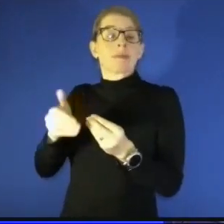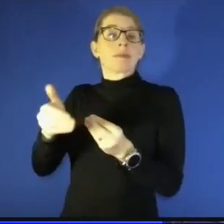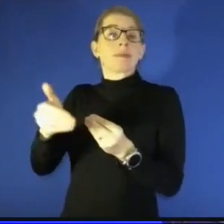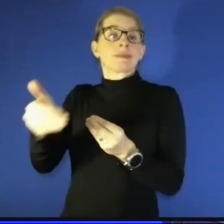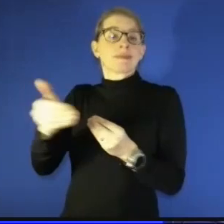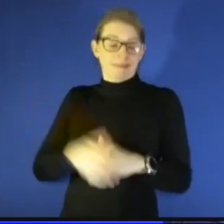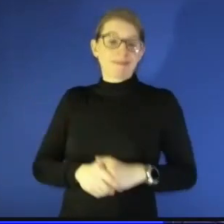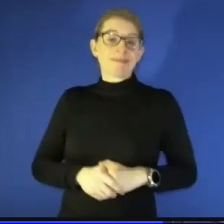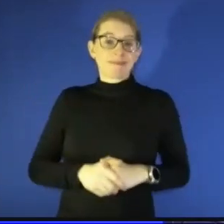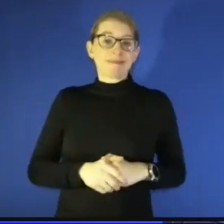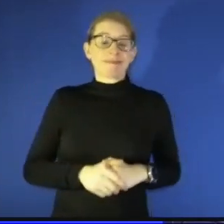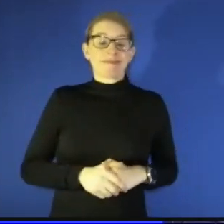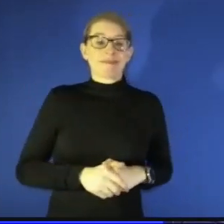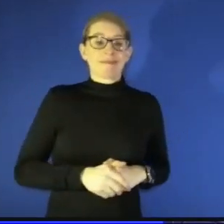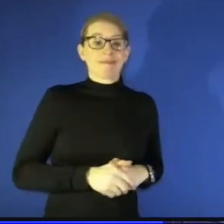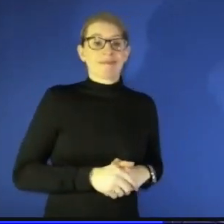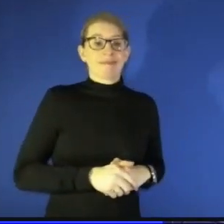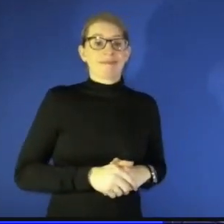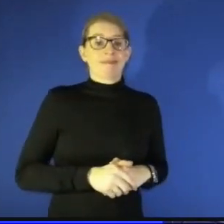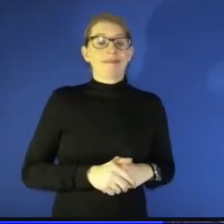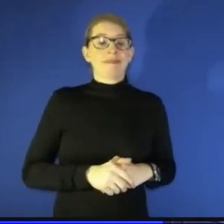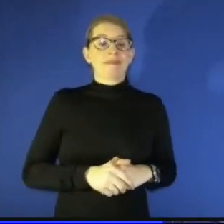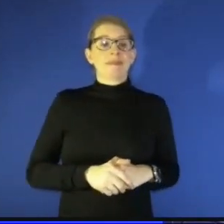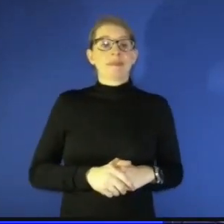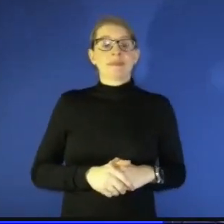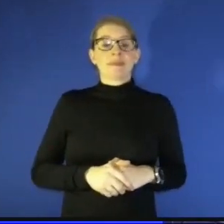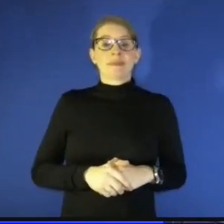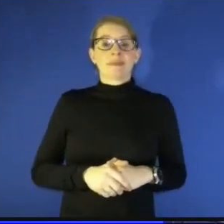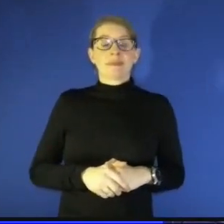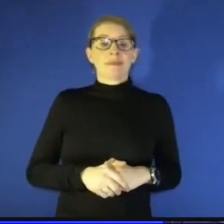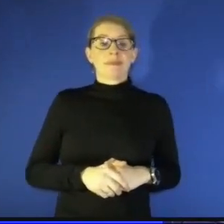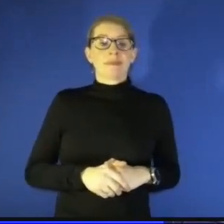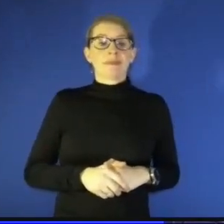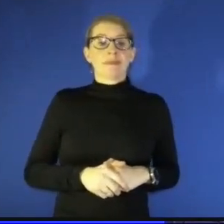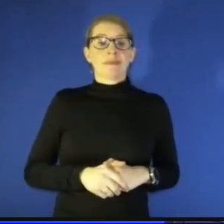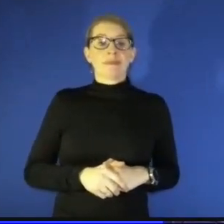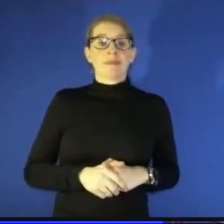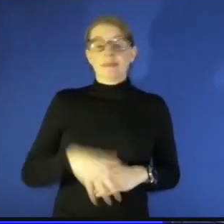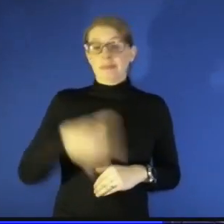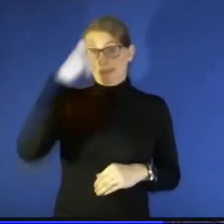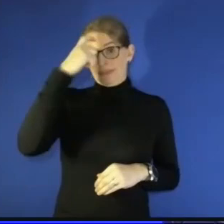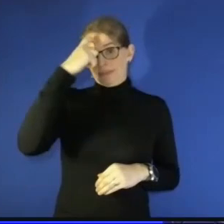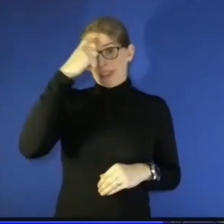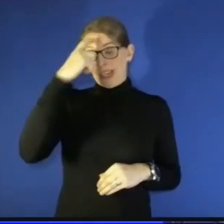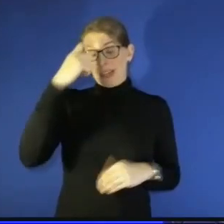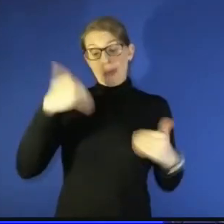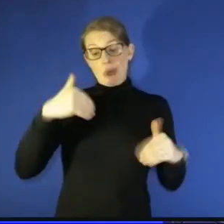lifetime. The brain is an amazing